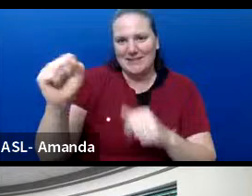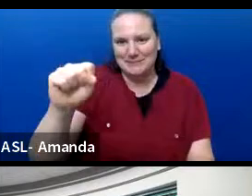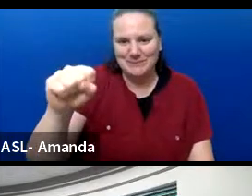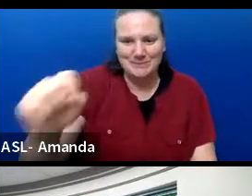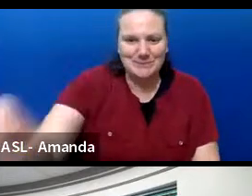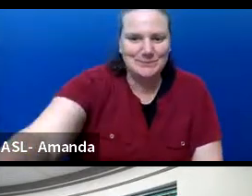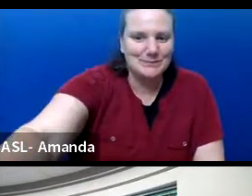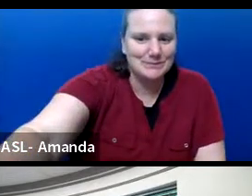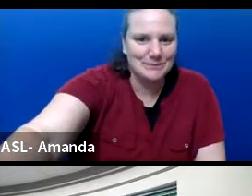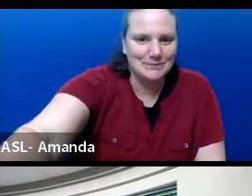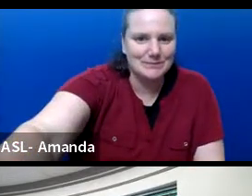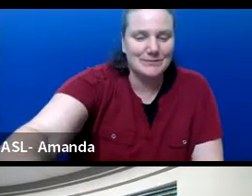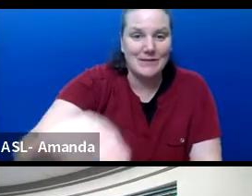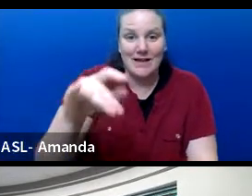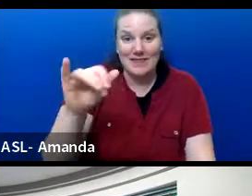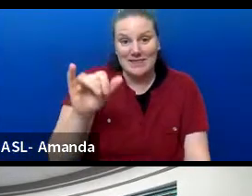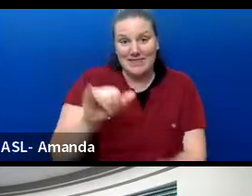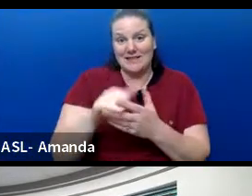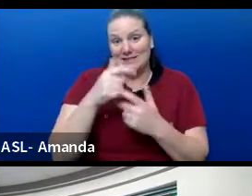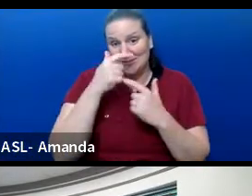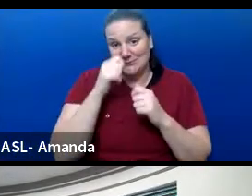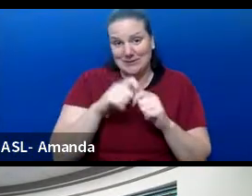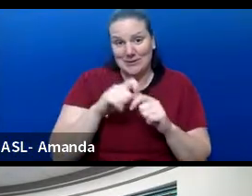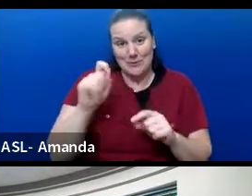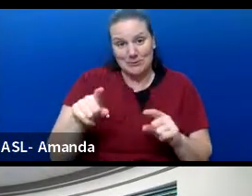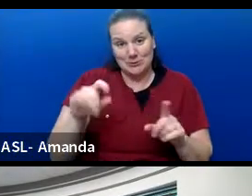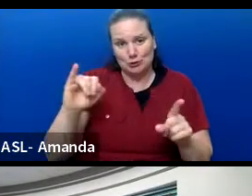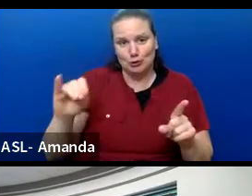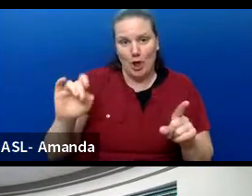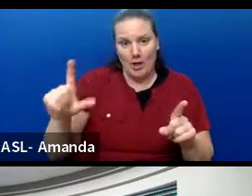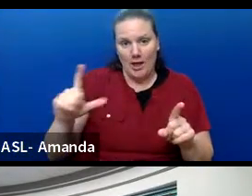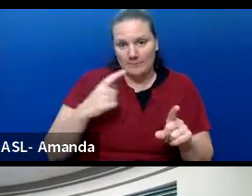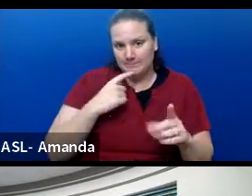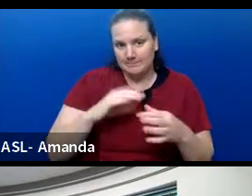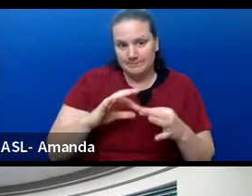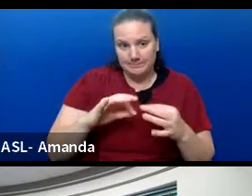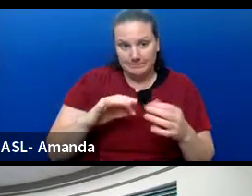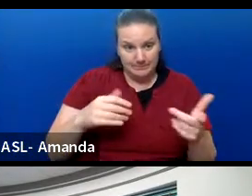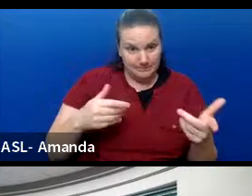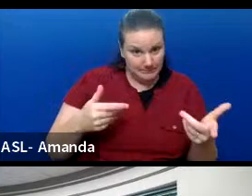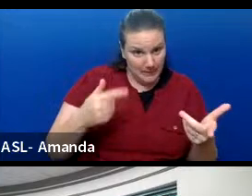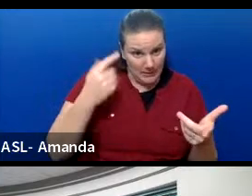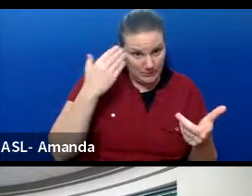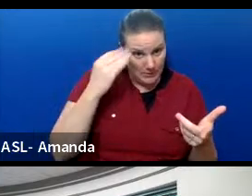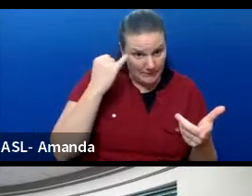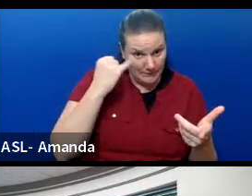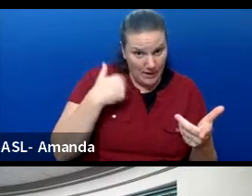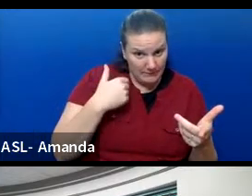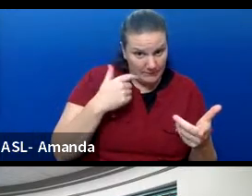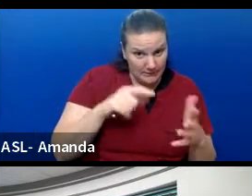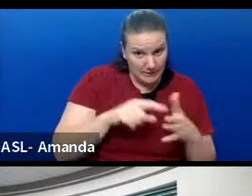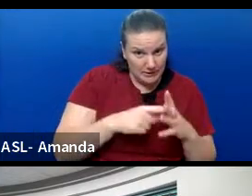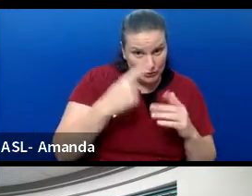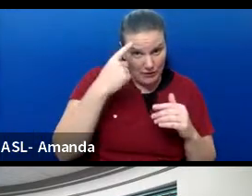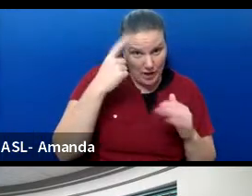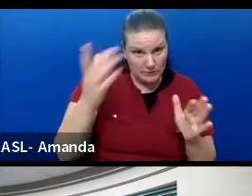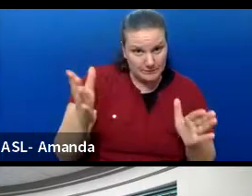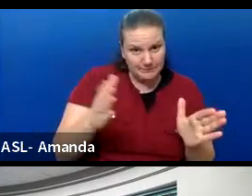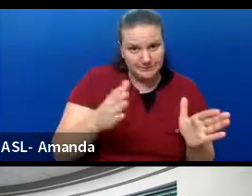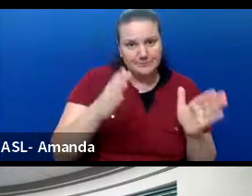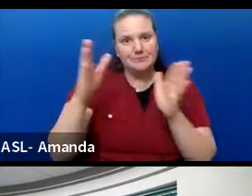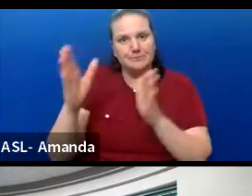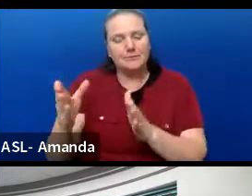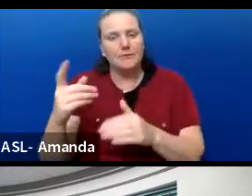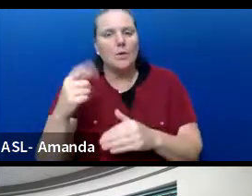I think that's a really interesting question. And Shannon, I don't know if you have some initial thoughts. I think it's up to this